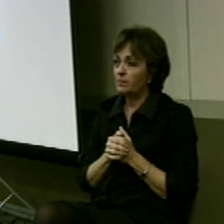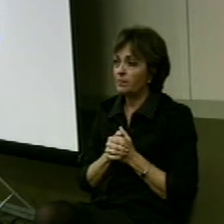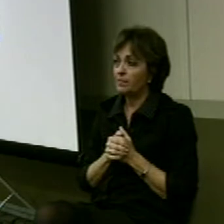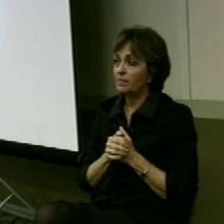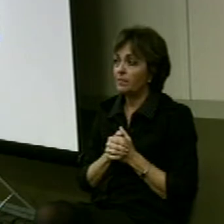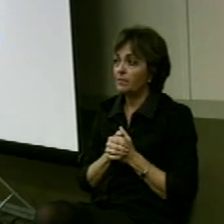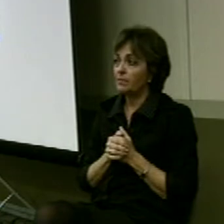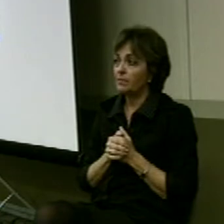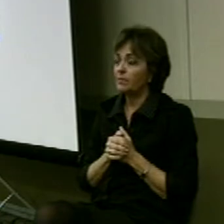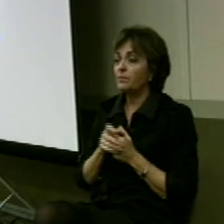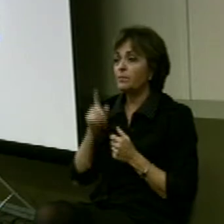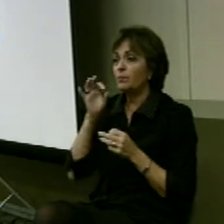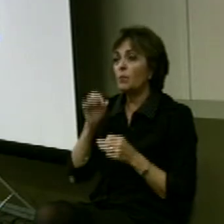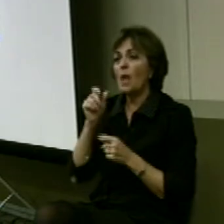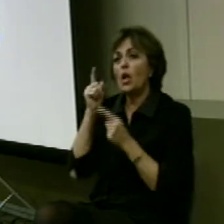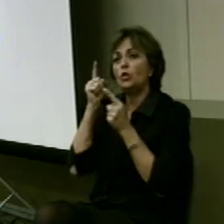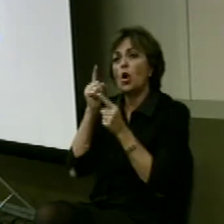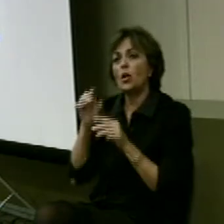week?